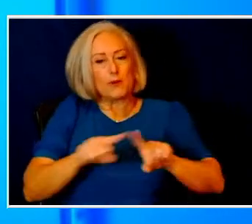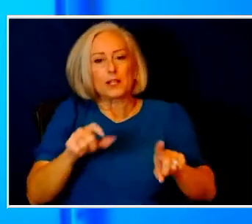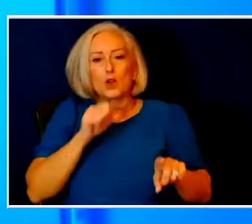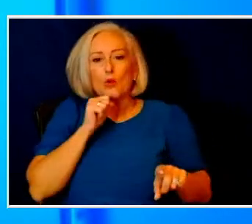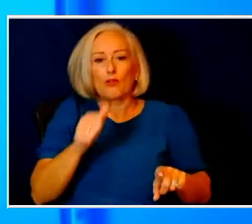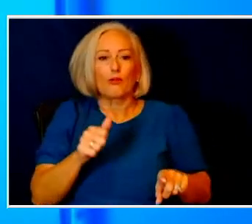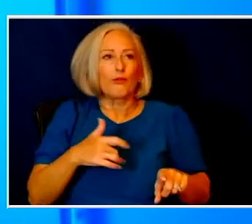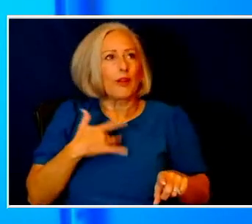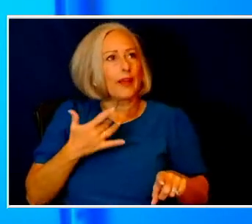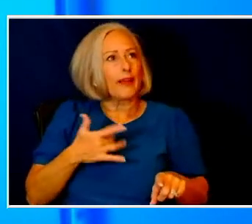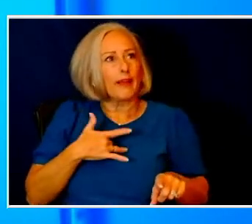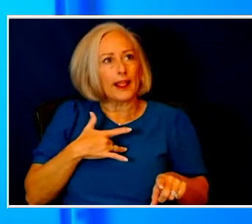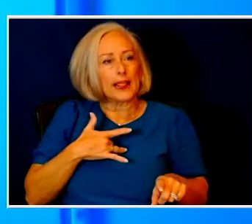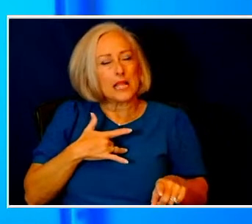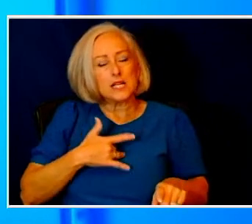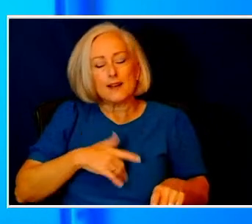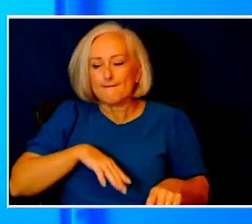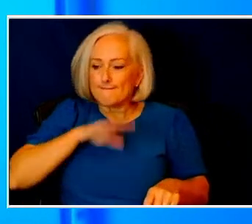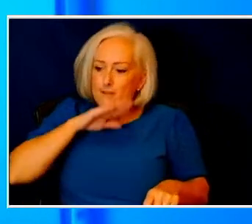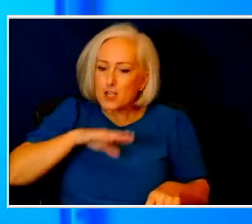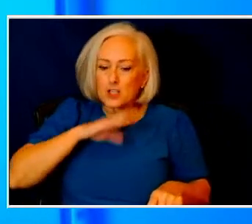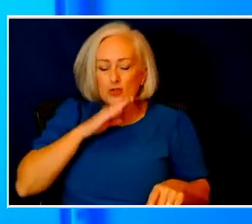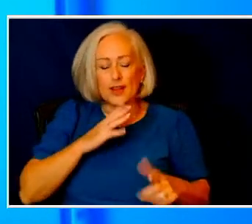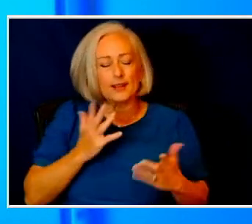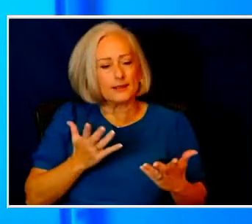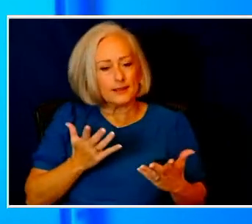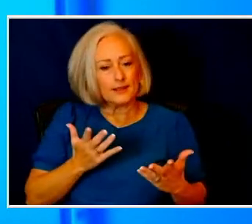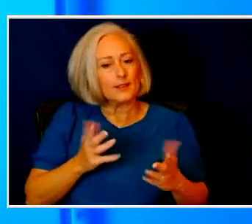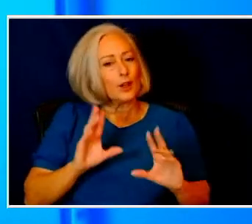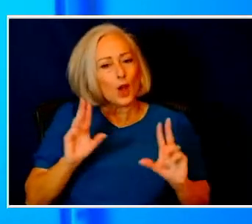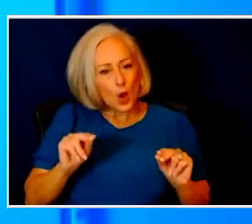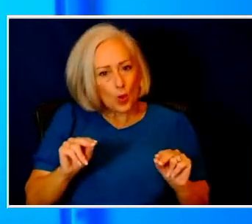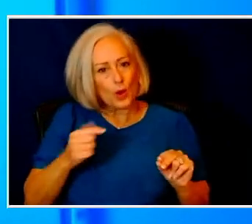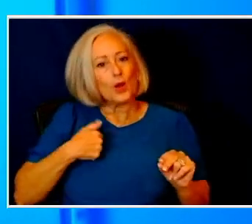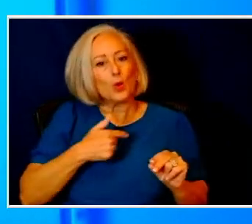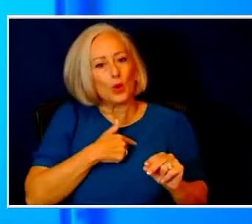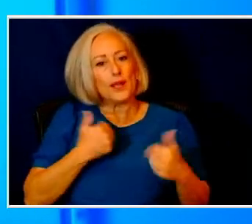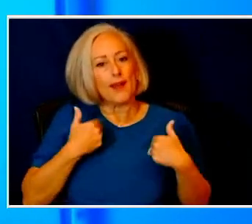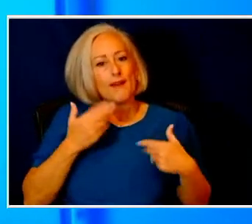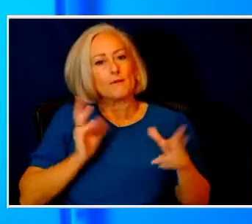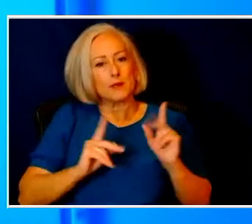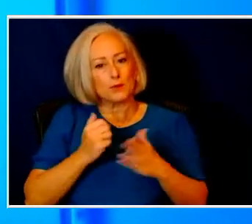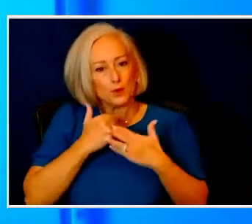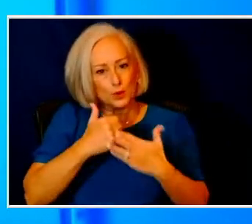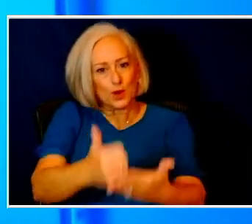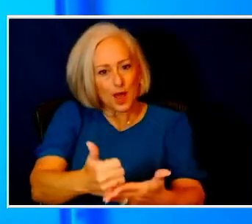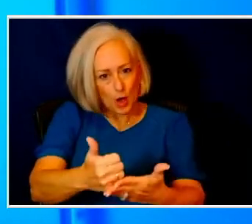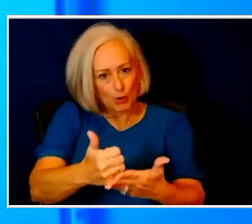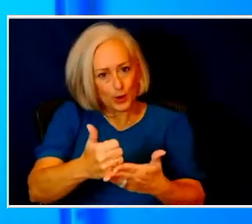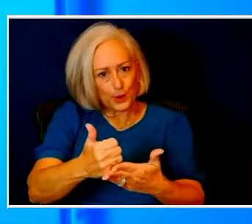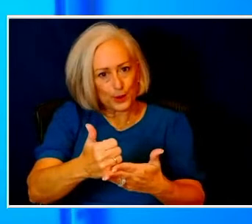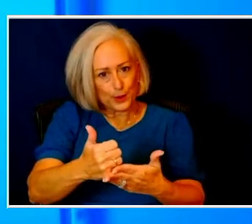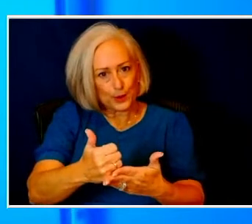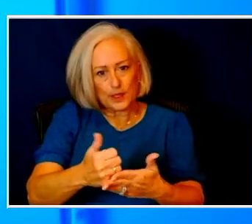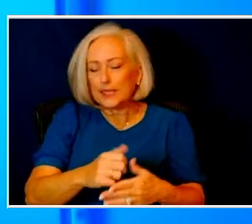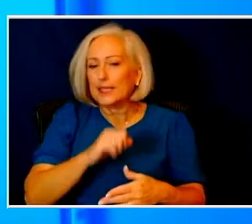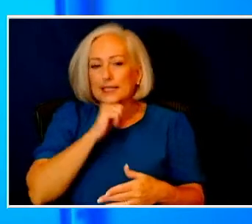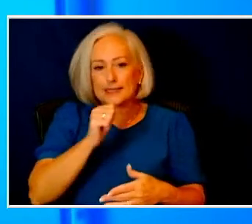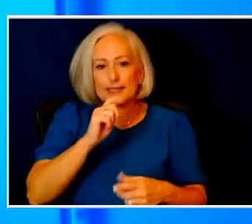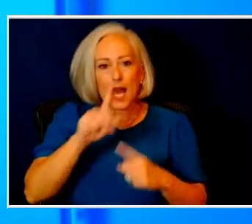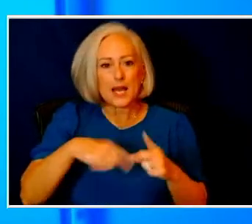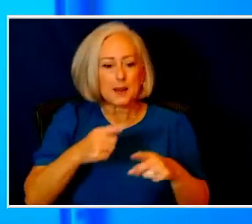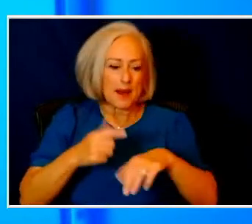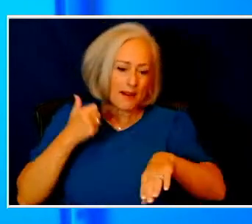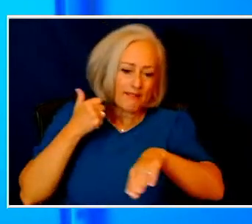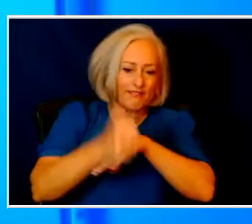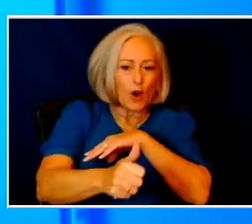and there are people here to help you. And but this is not something that is about fault or shame